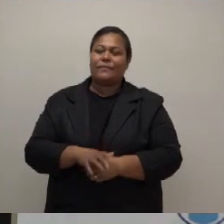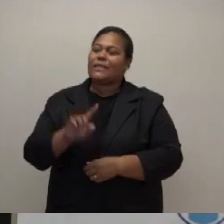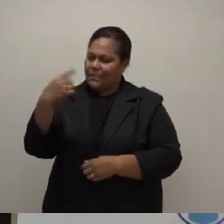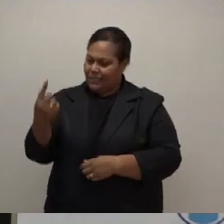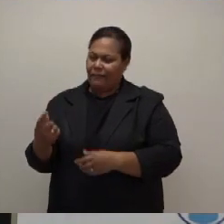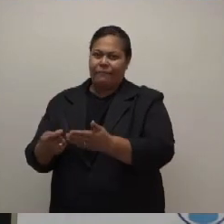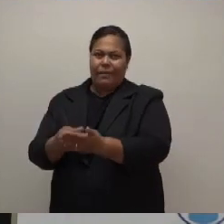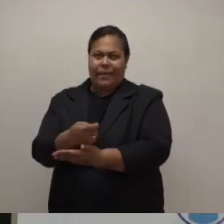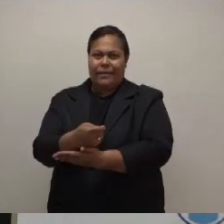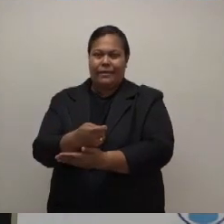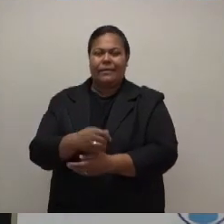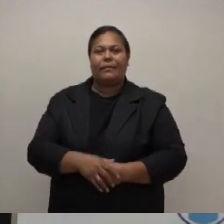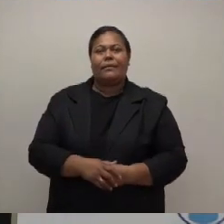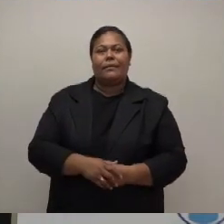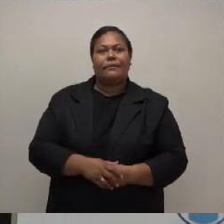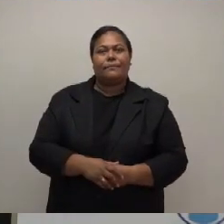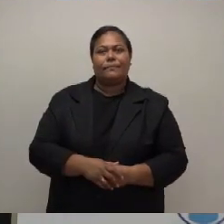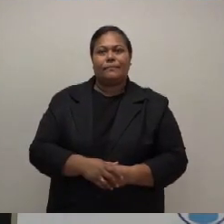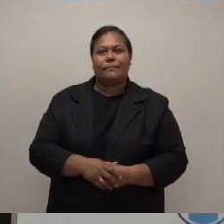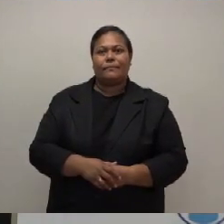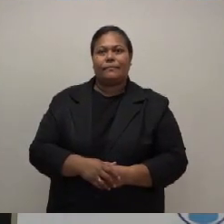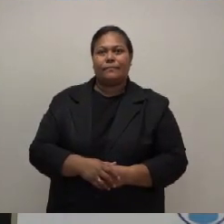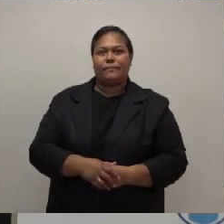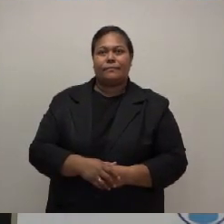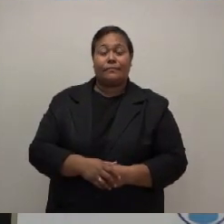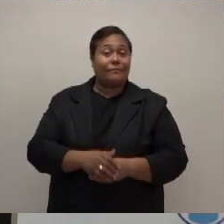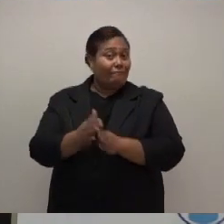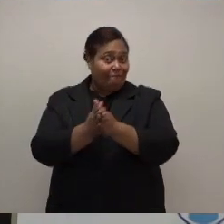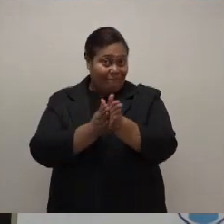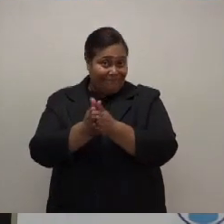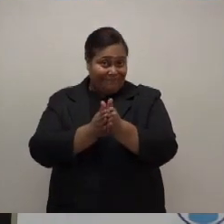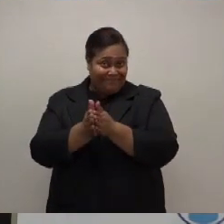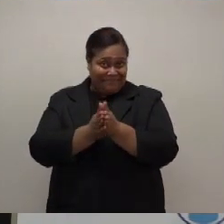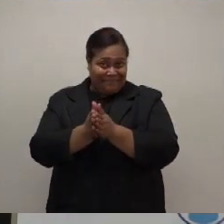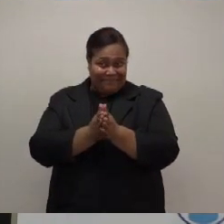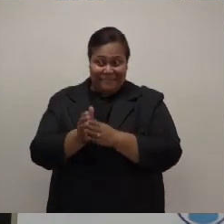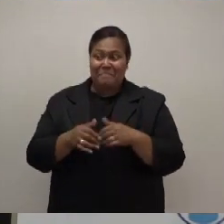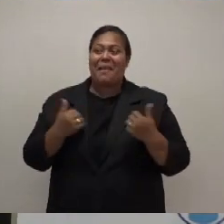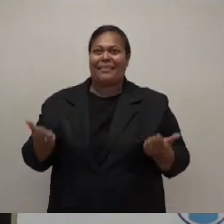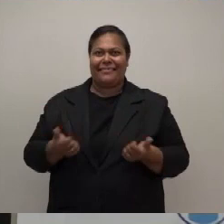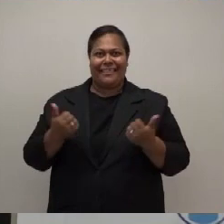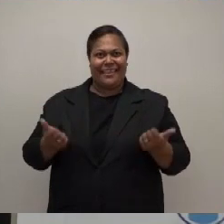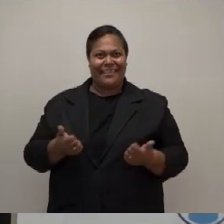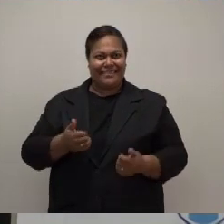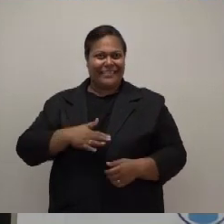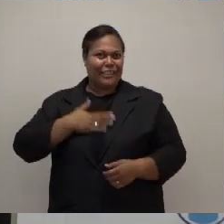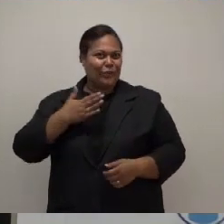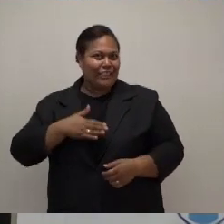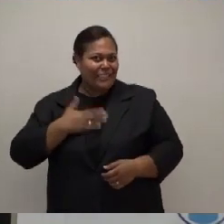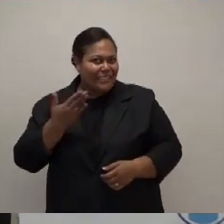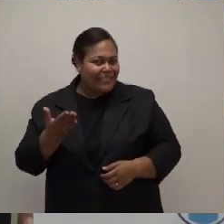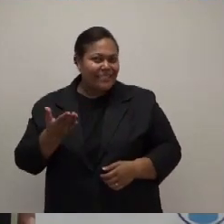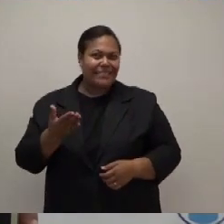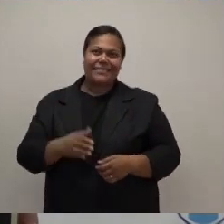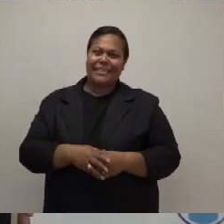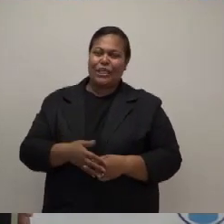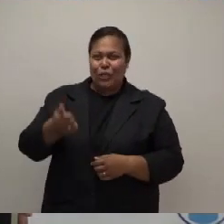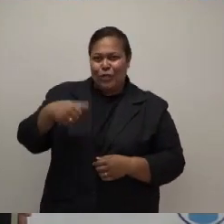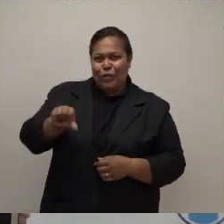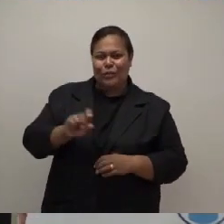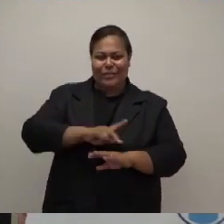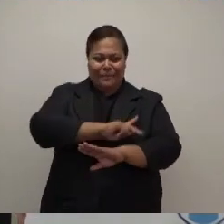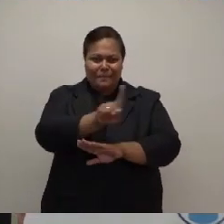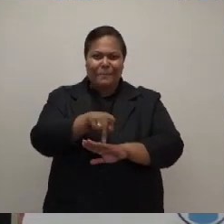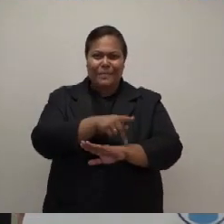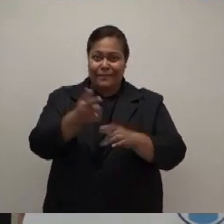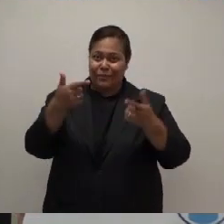There's already been a great deal of enthusiasm shown for ideas like this one. In fact, interest has been expressed in using the Pacific for